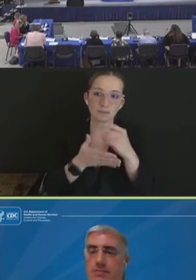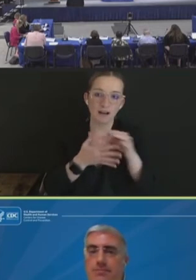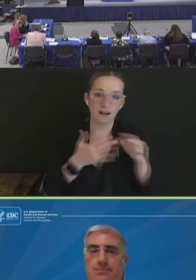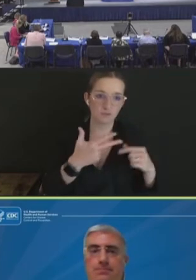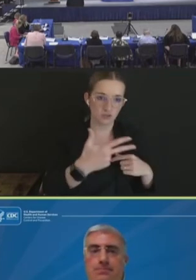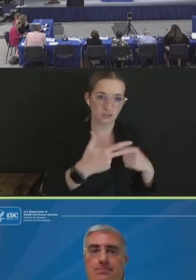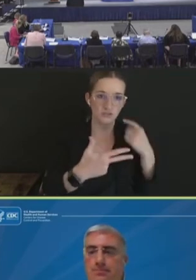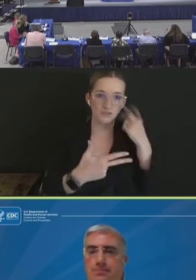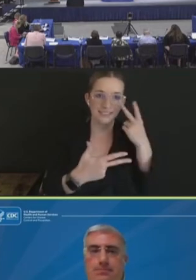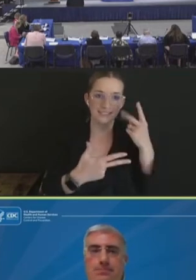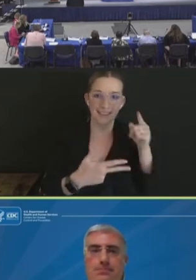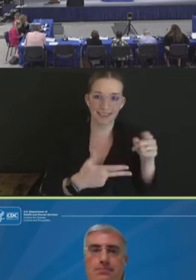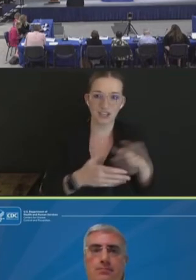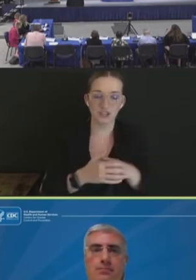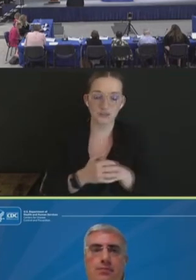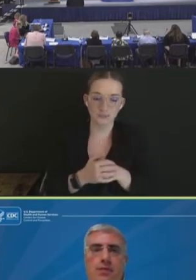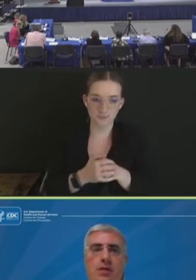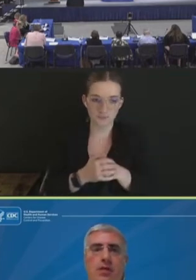please.